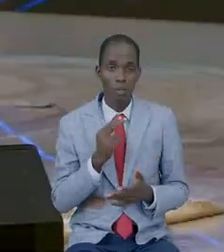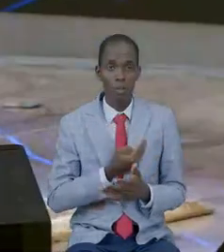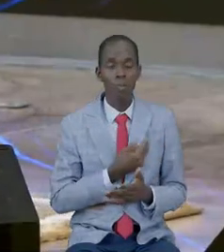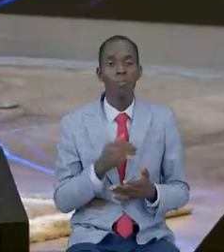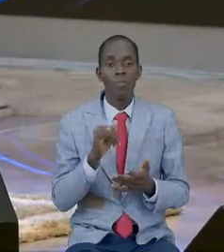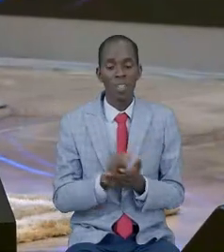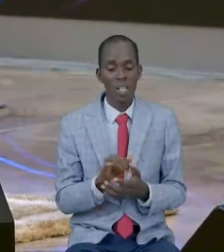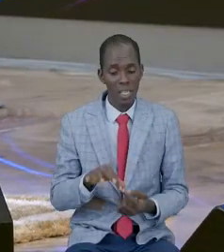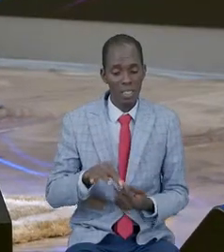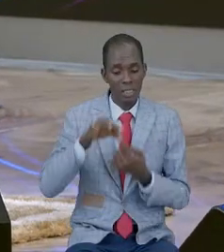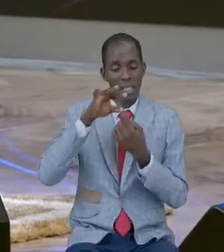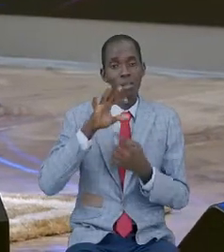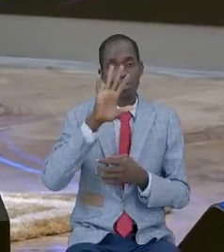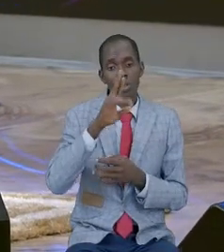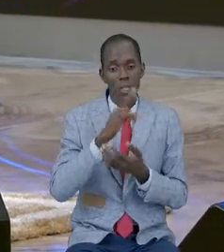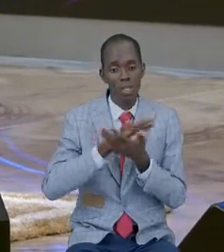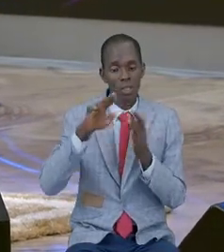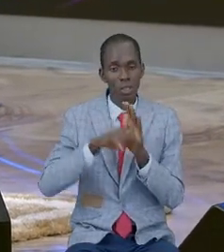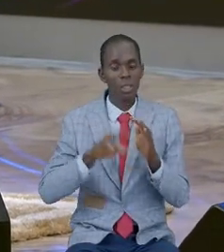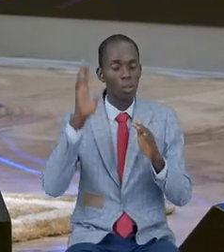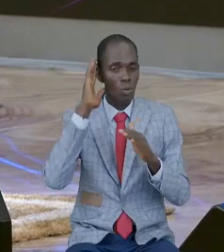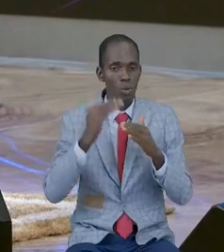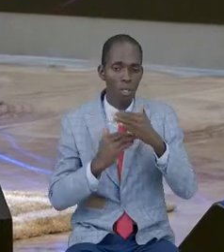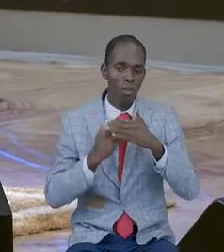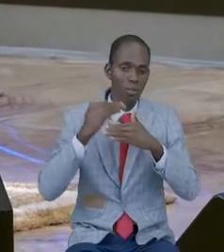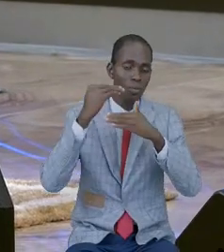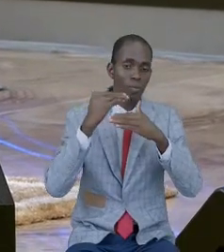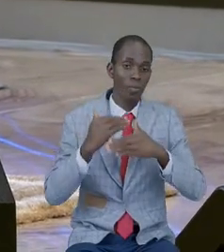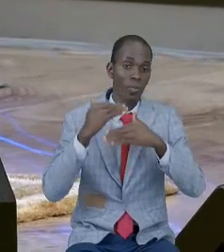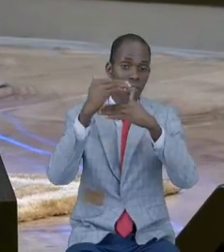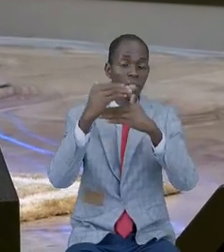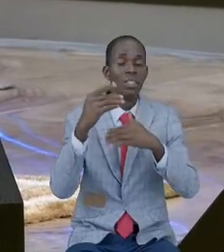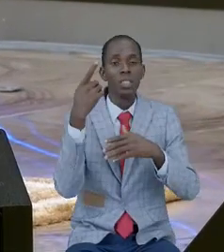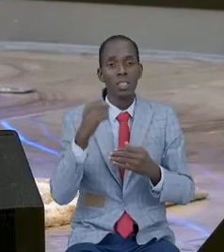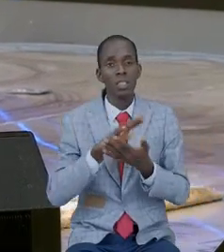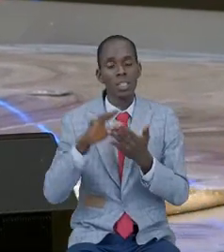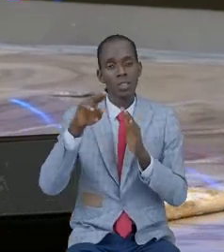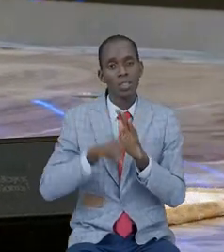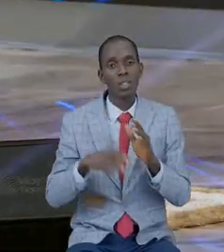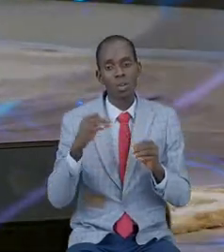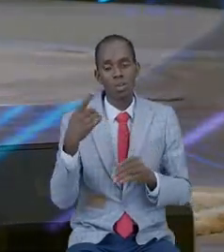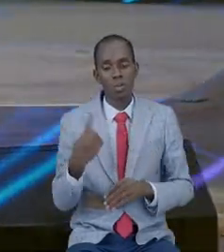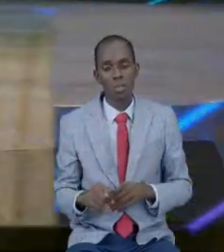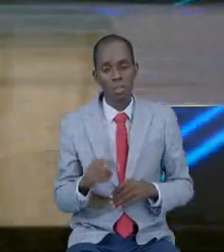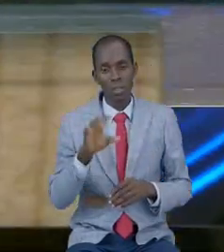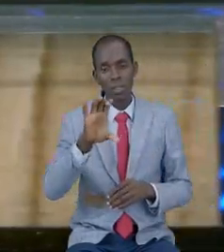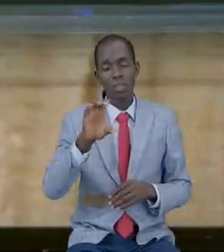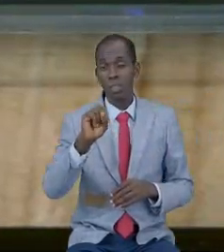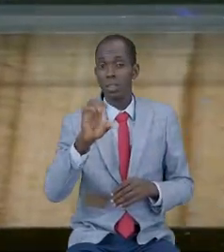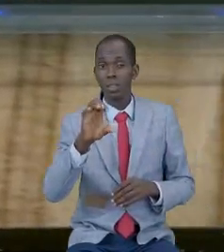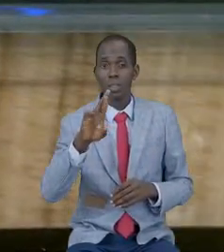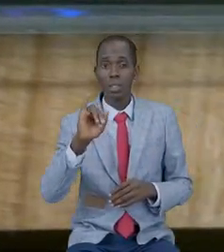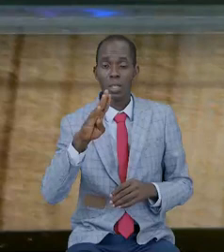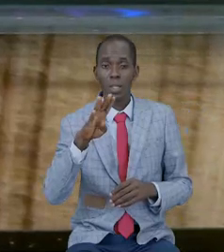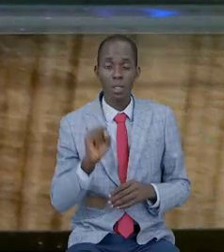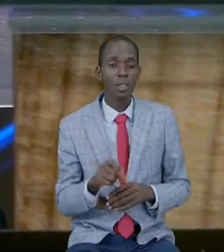righteousness shall exceed the righteousness of the scribes and pharisees he shall no wise